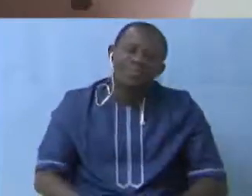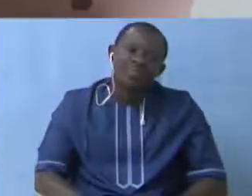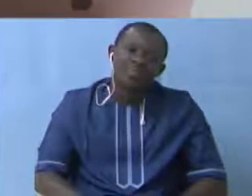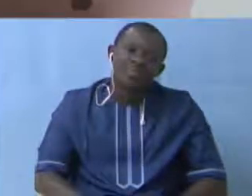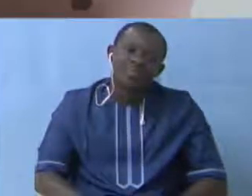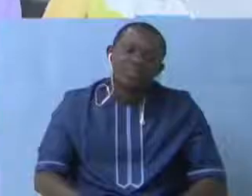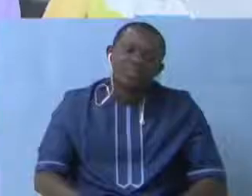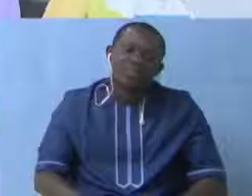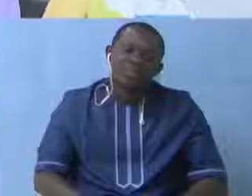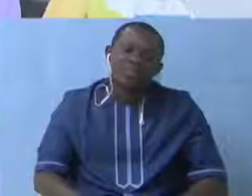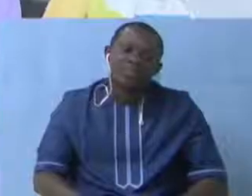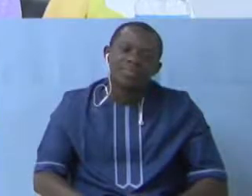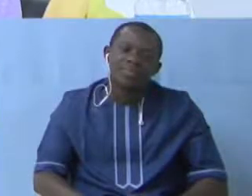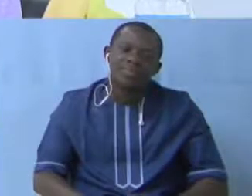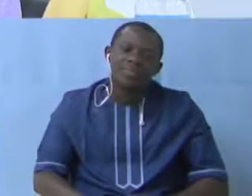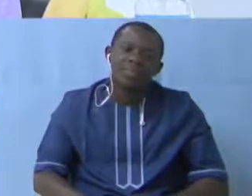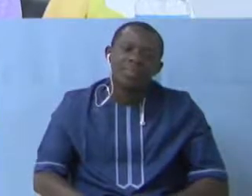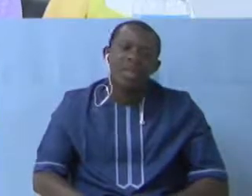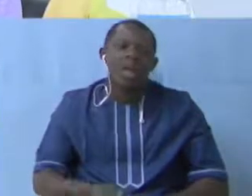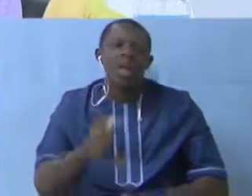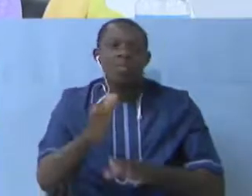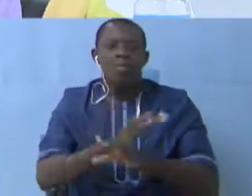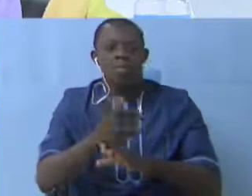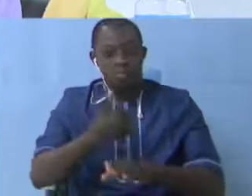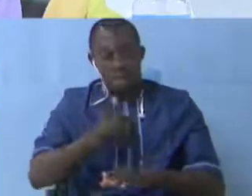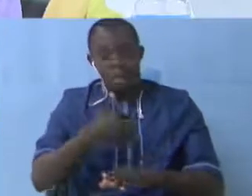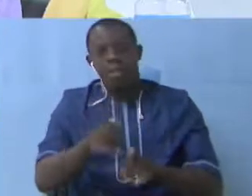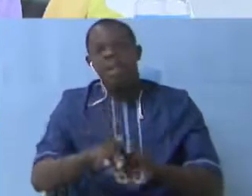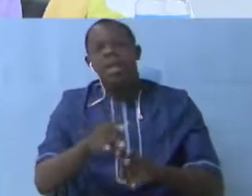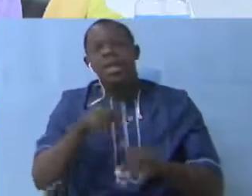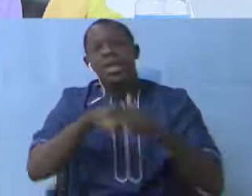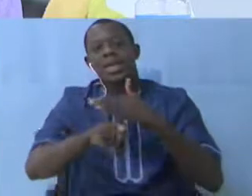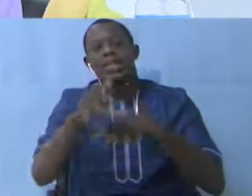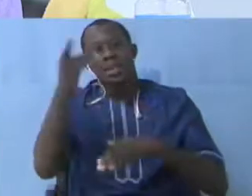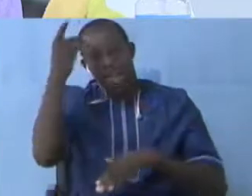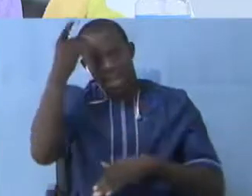was already back in Dakar in the night.